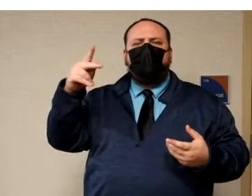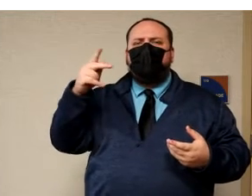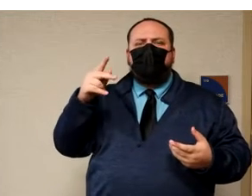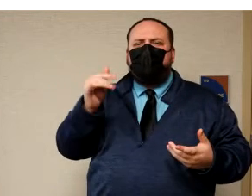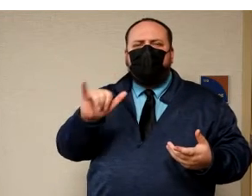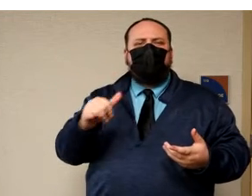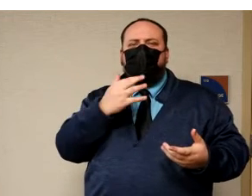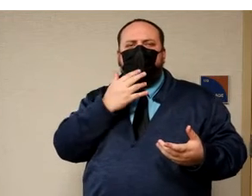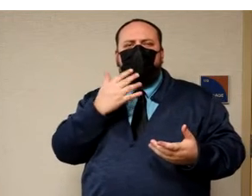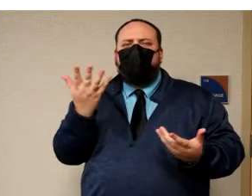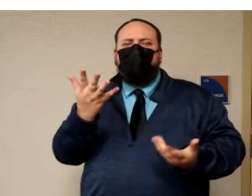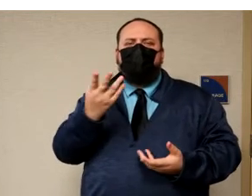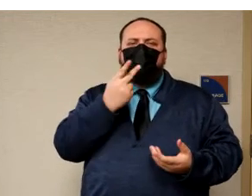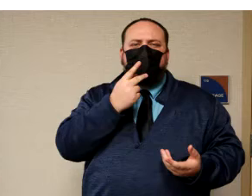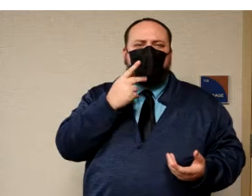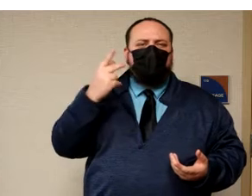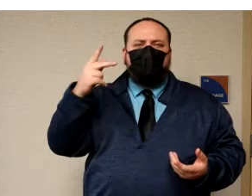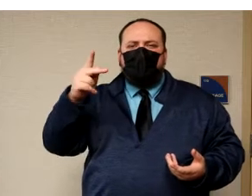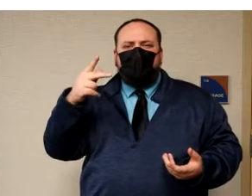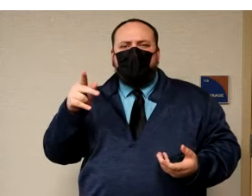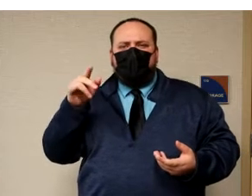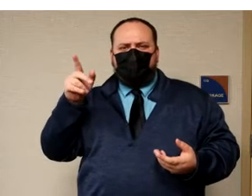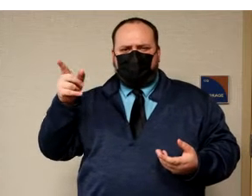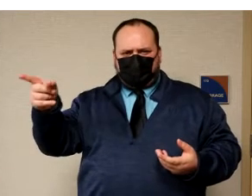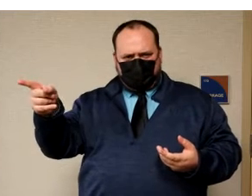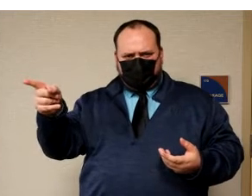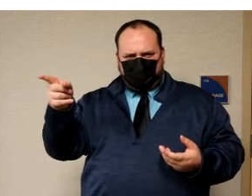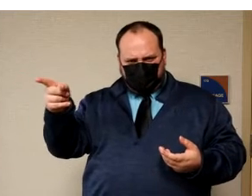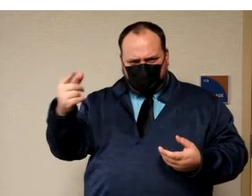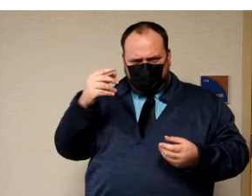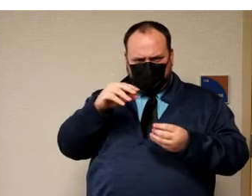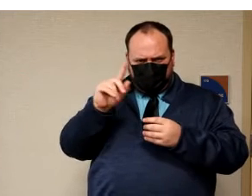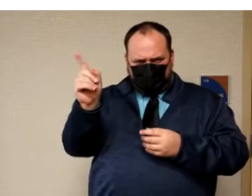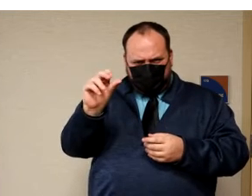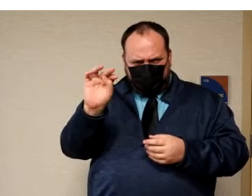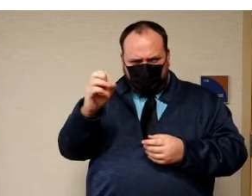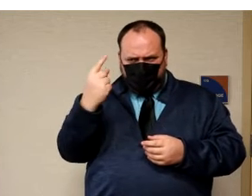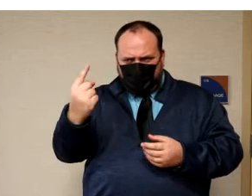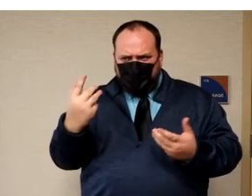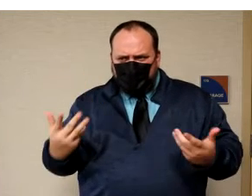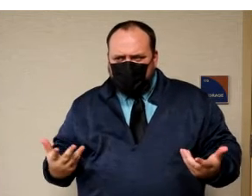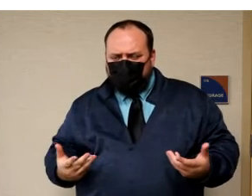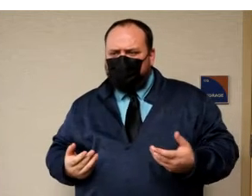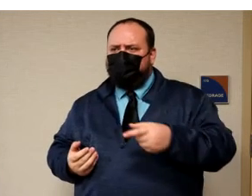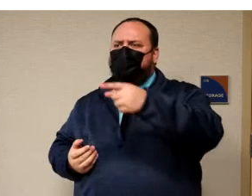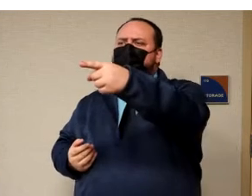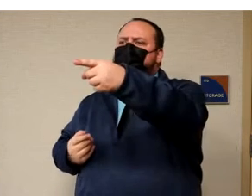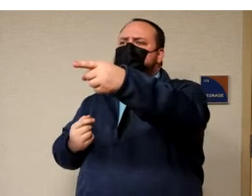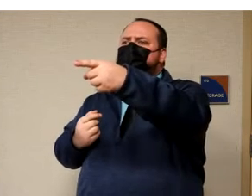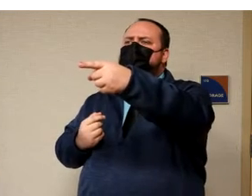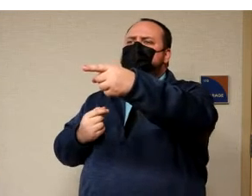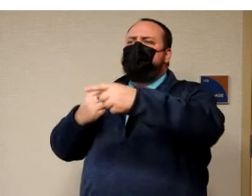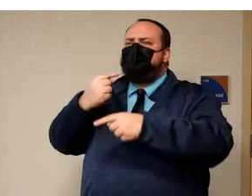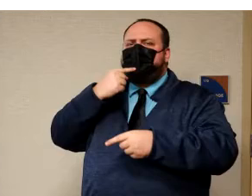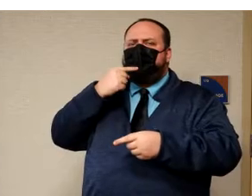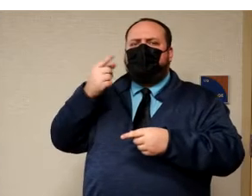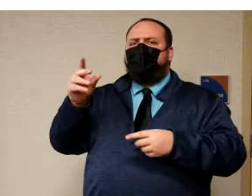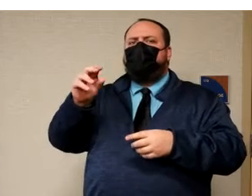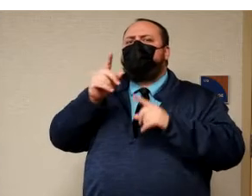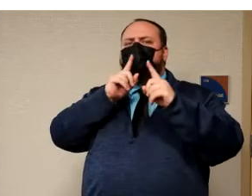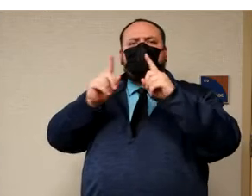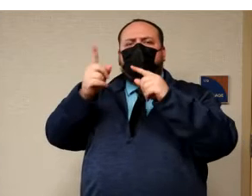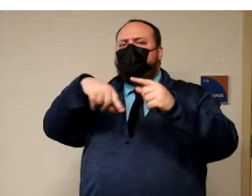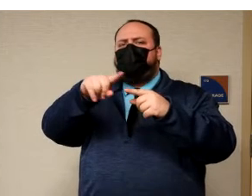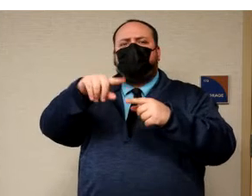is the pinkish purple. That's zone 1 based on the map I'm looking at. Right. He was talking about the one that was outlined, zone 4.